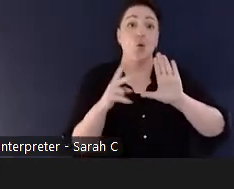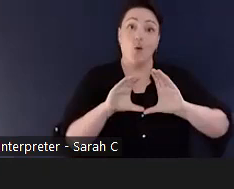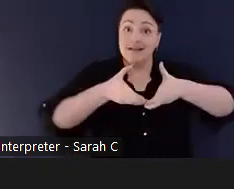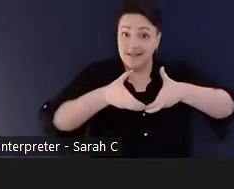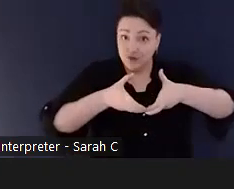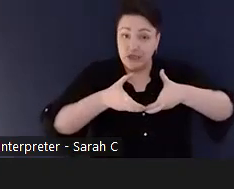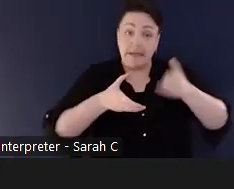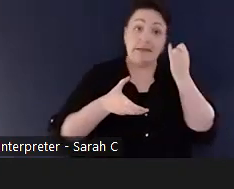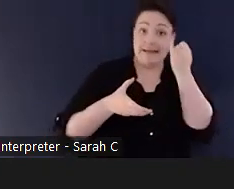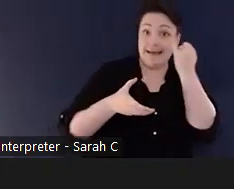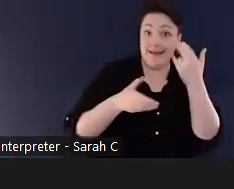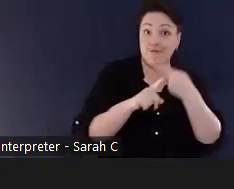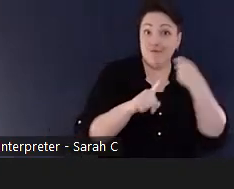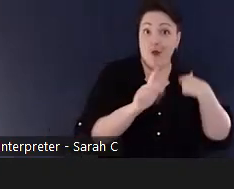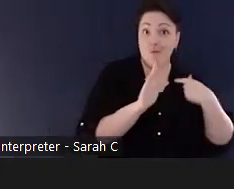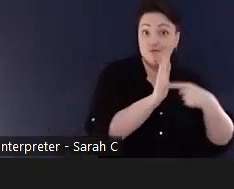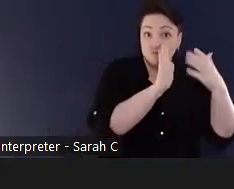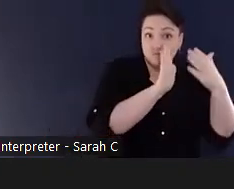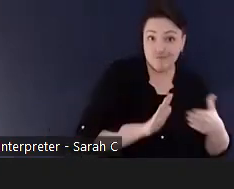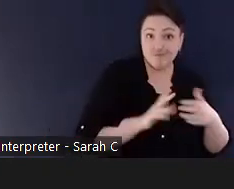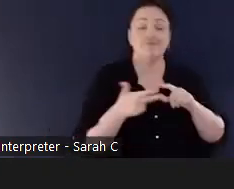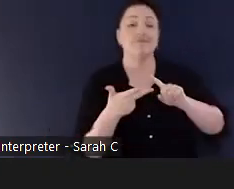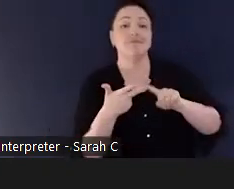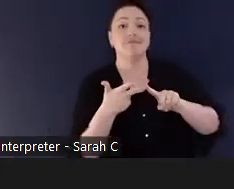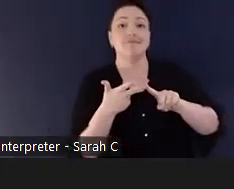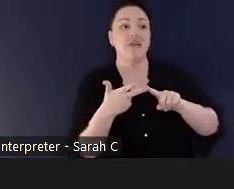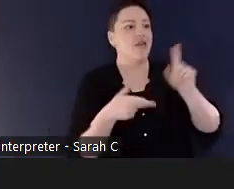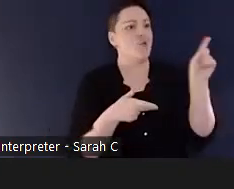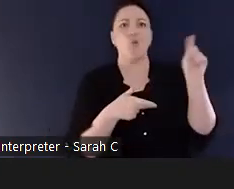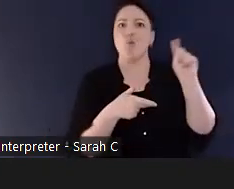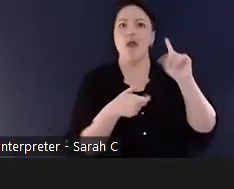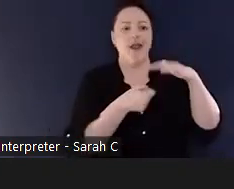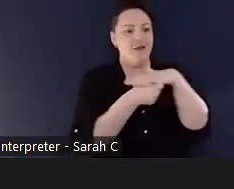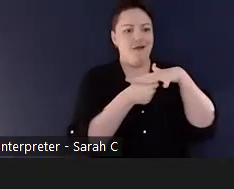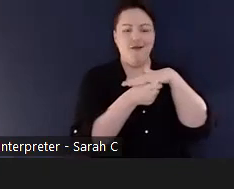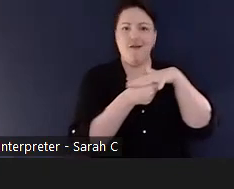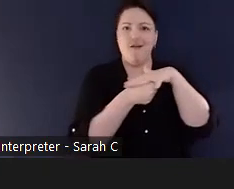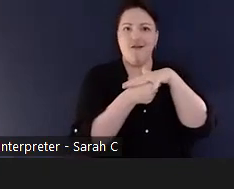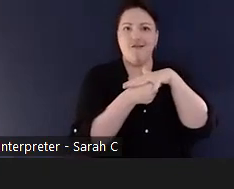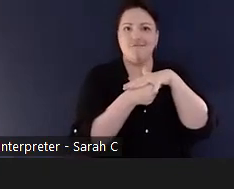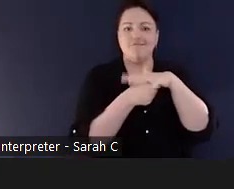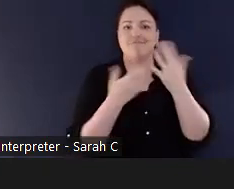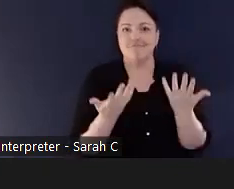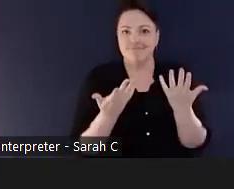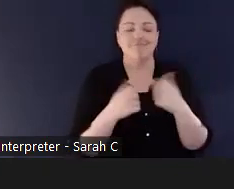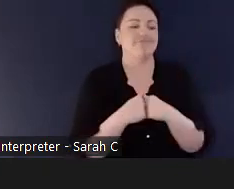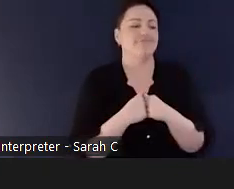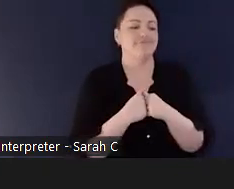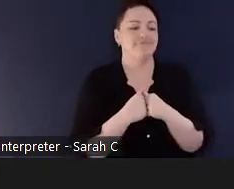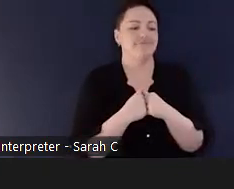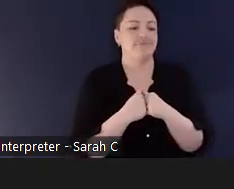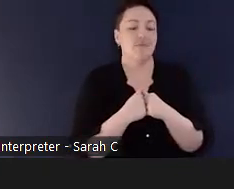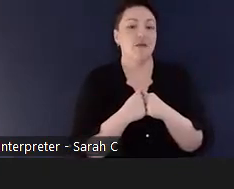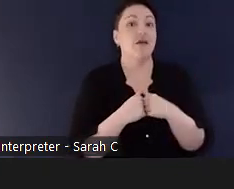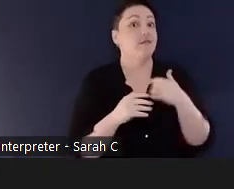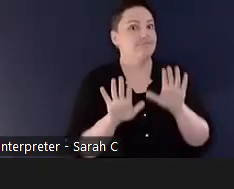one, and where you're joining from today. This will also help us understand if the chat feature is functioning